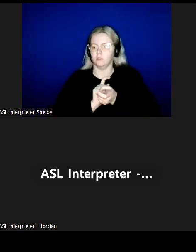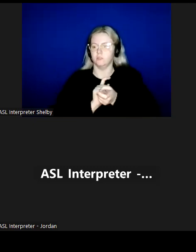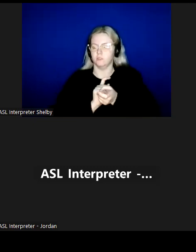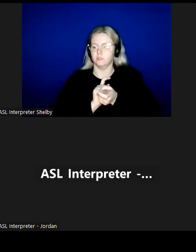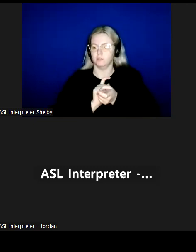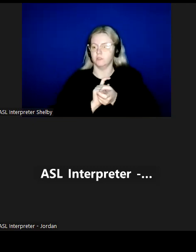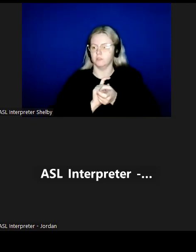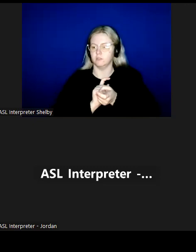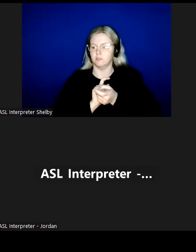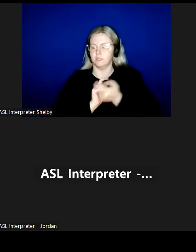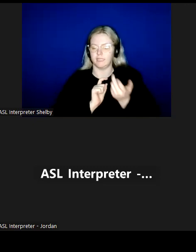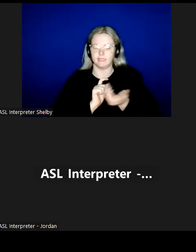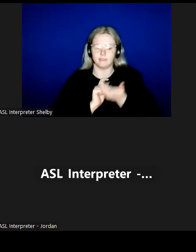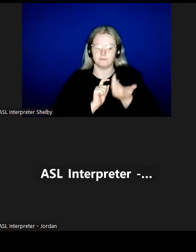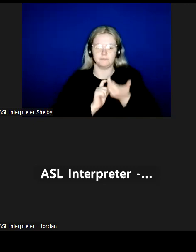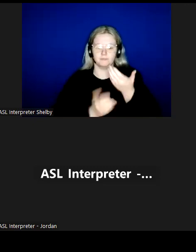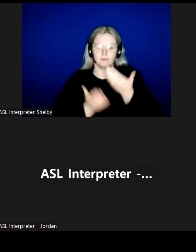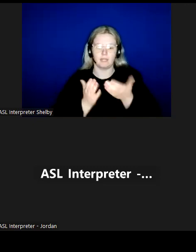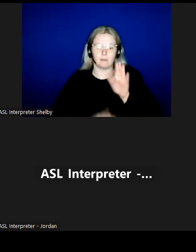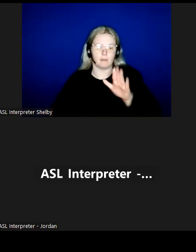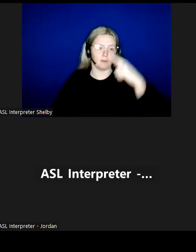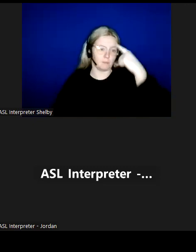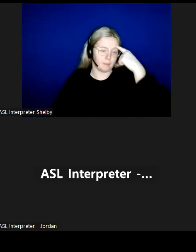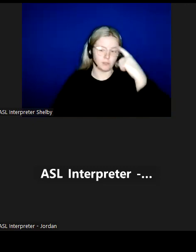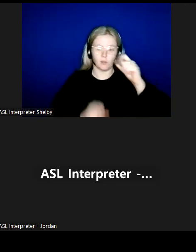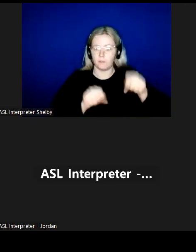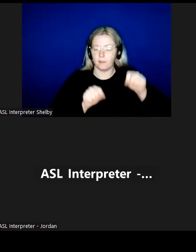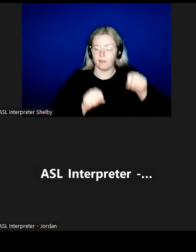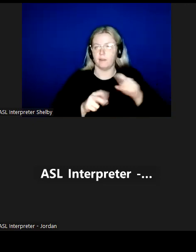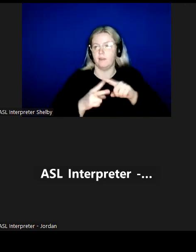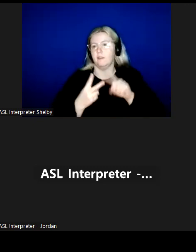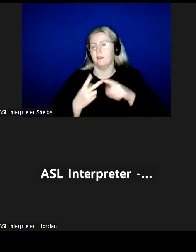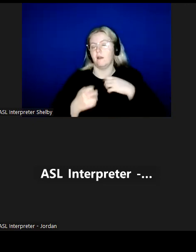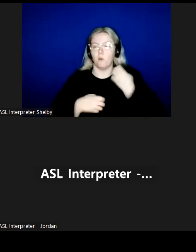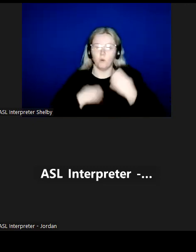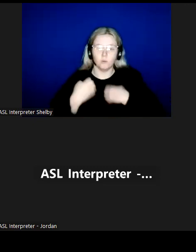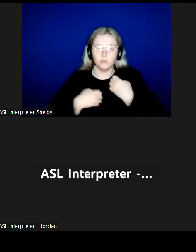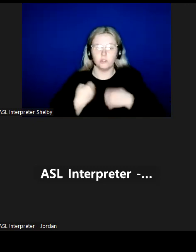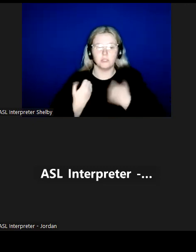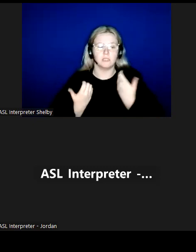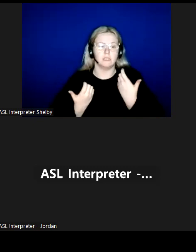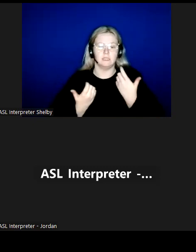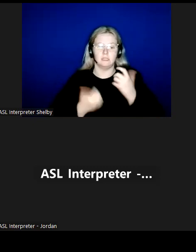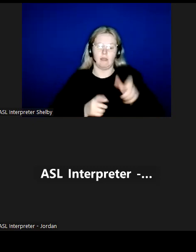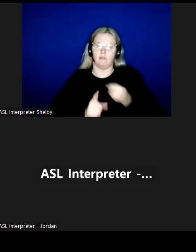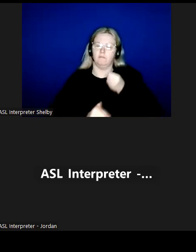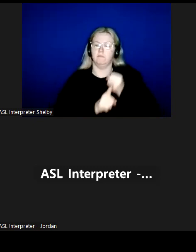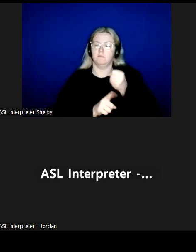maybe the ways that their cognitive abilities, their mental abilities, their emotions are affected by the